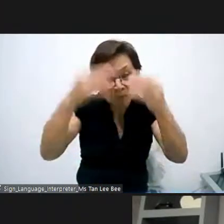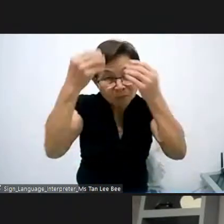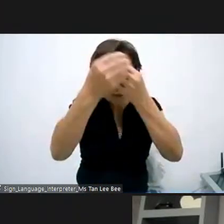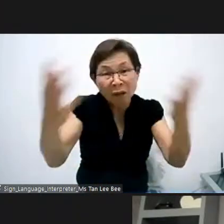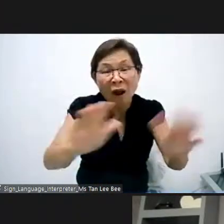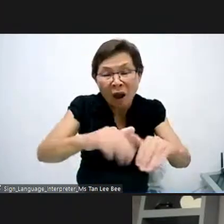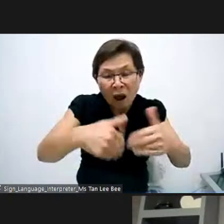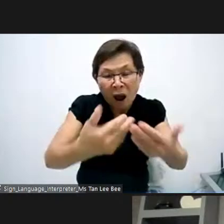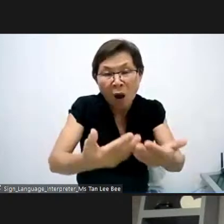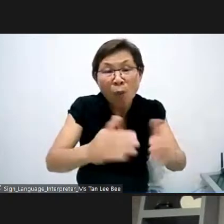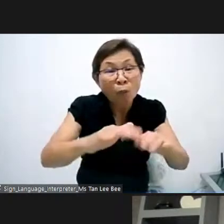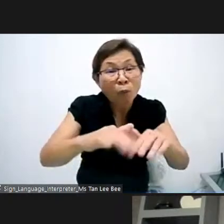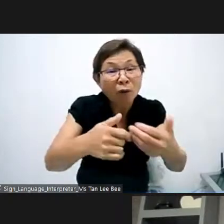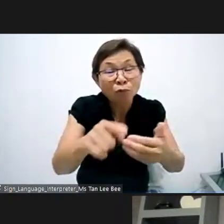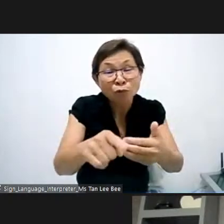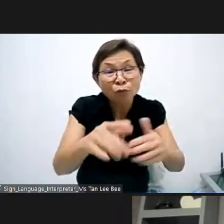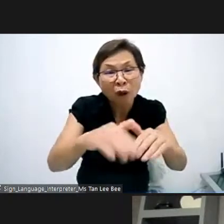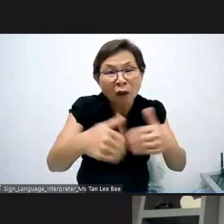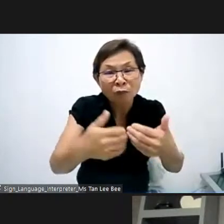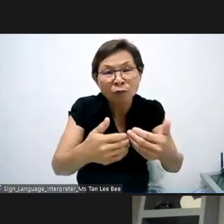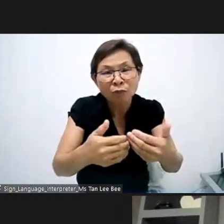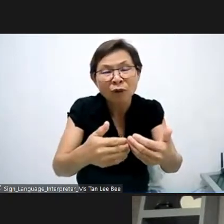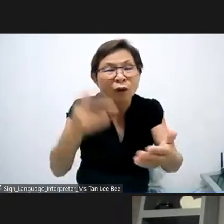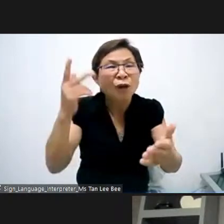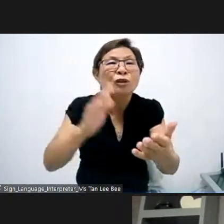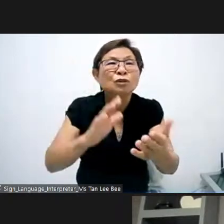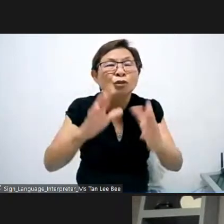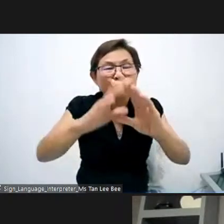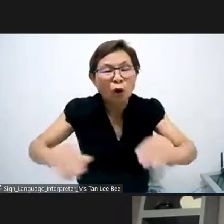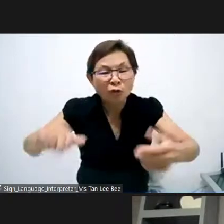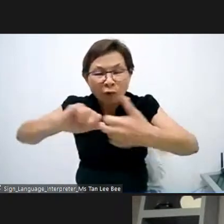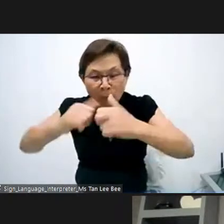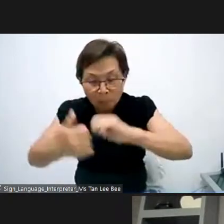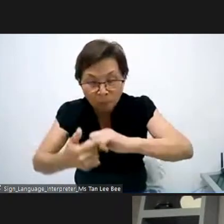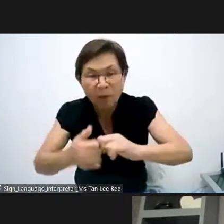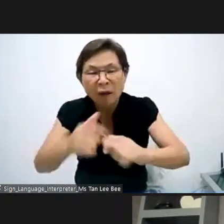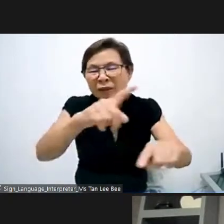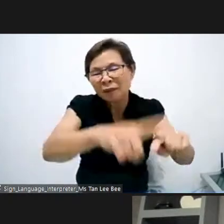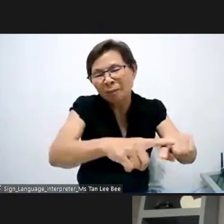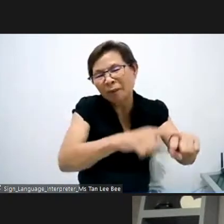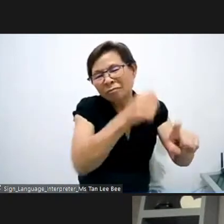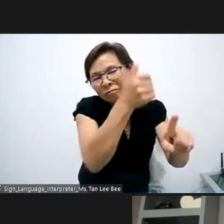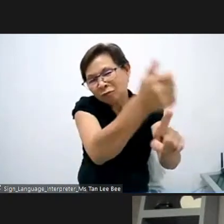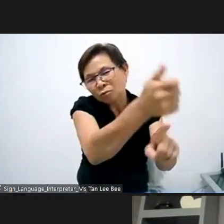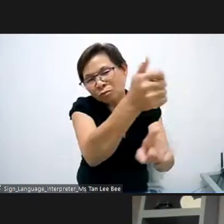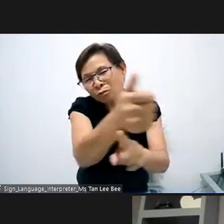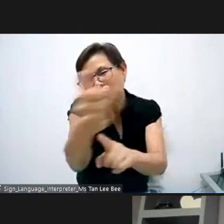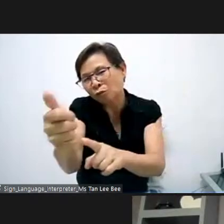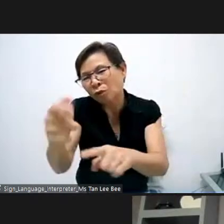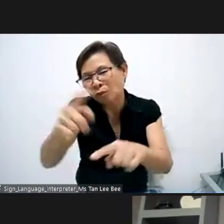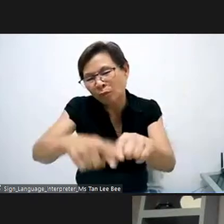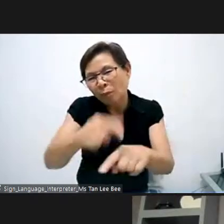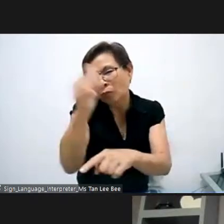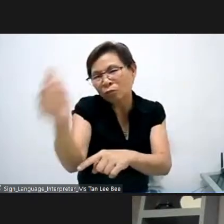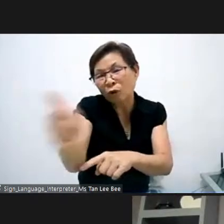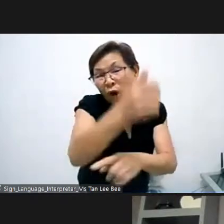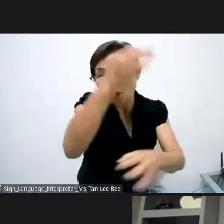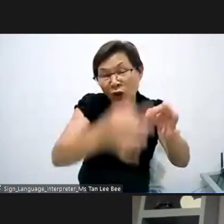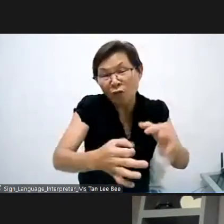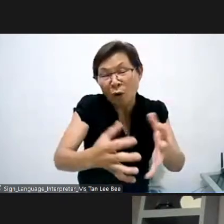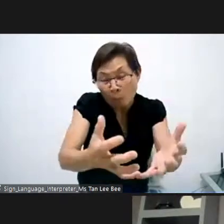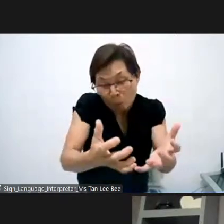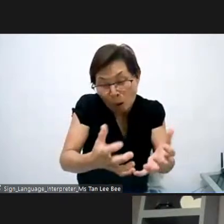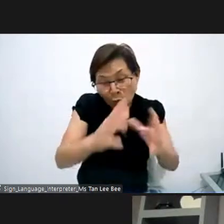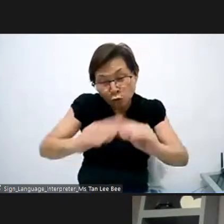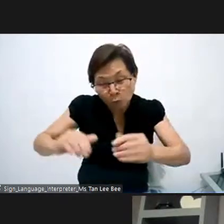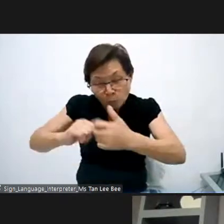you're going to address the challenges, because it depends on your context. But then as long as you have that desire to solve